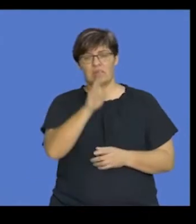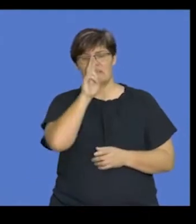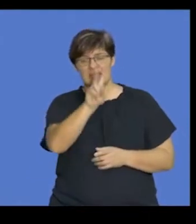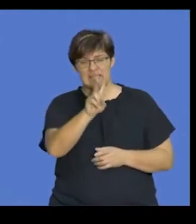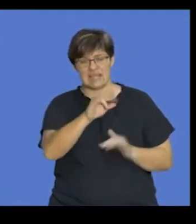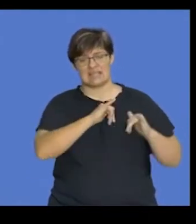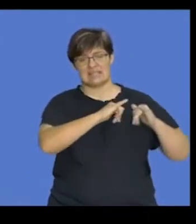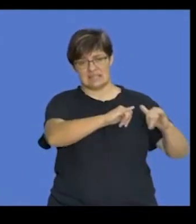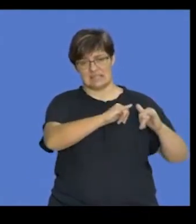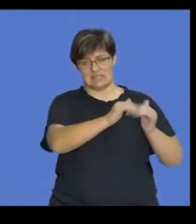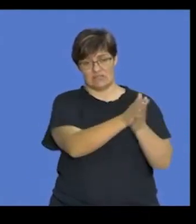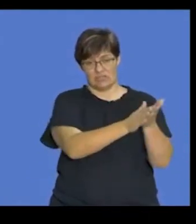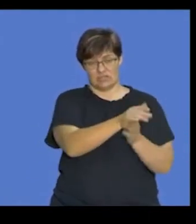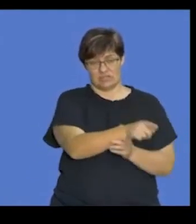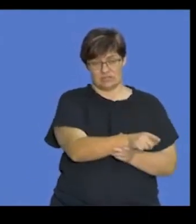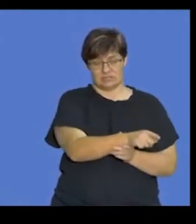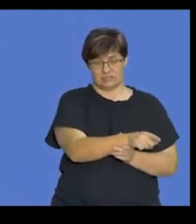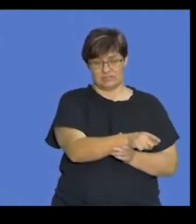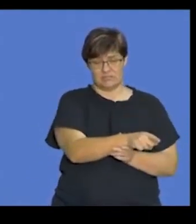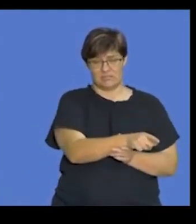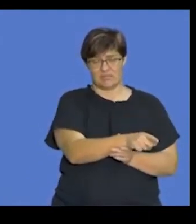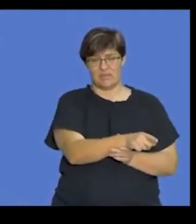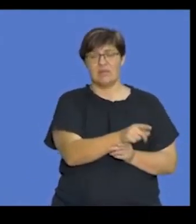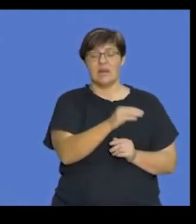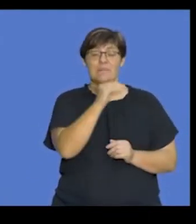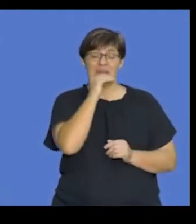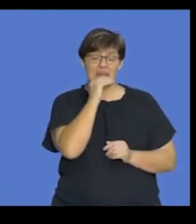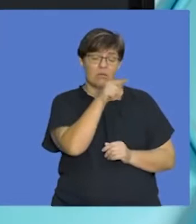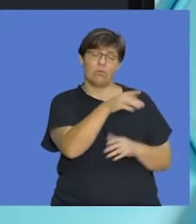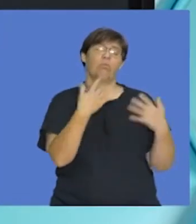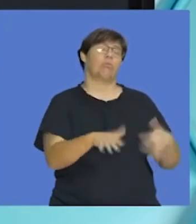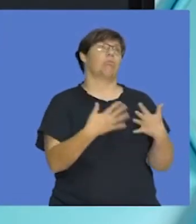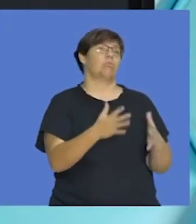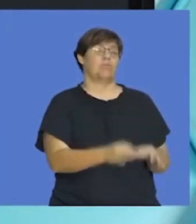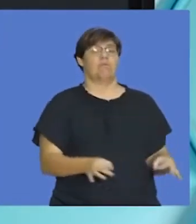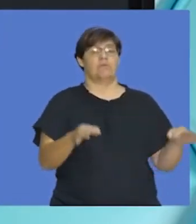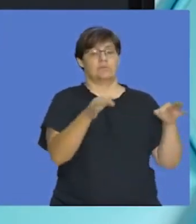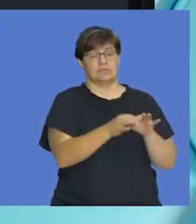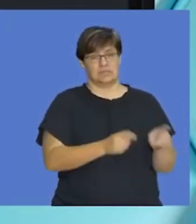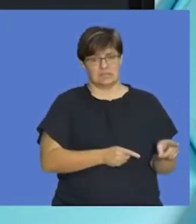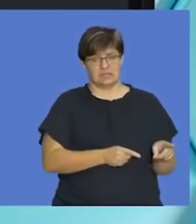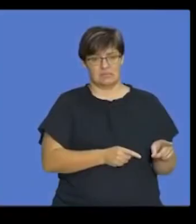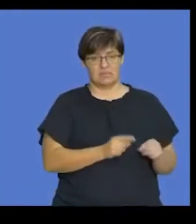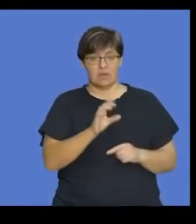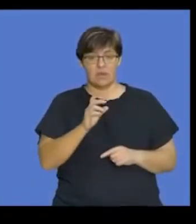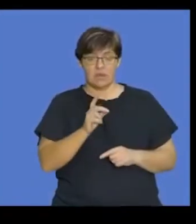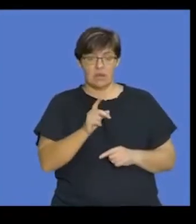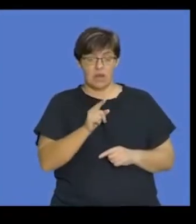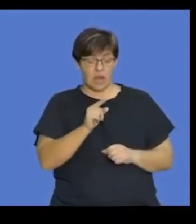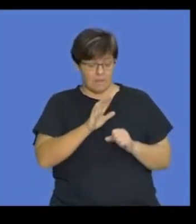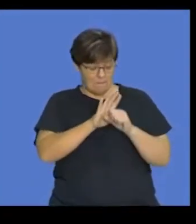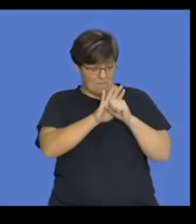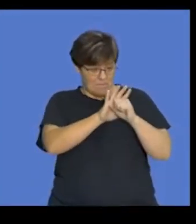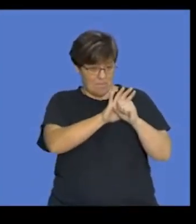When we look at static friction, this is the definition. Definitions are very, very important. It's the force